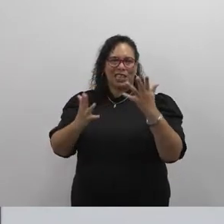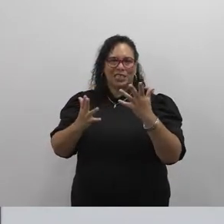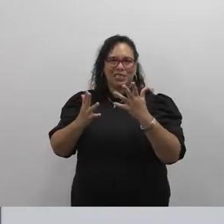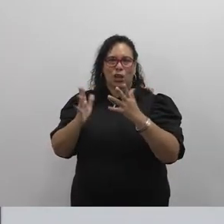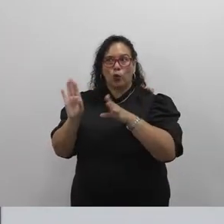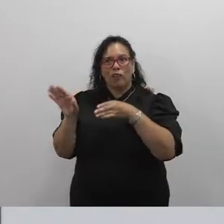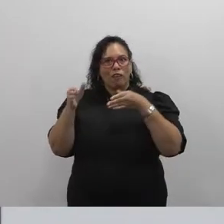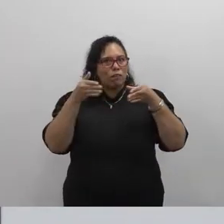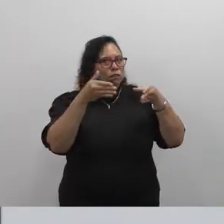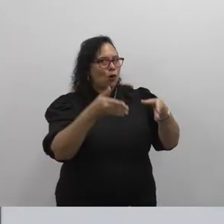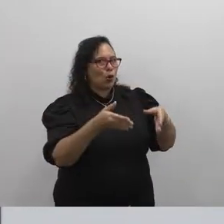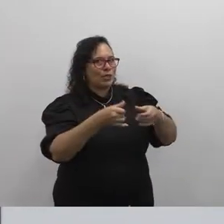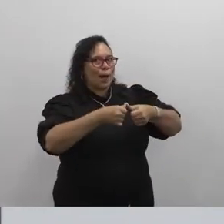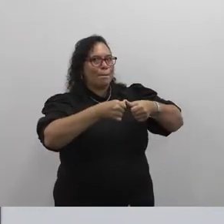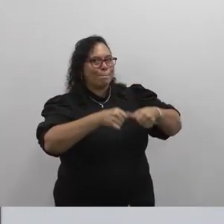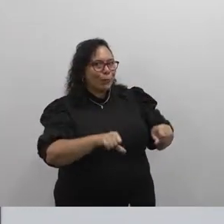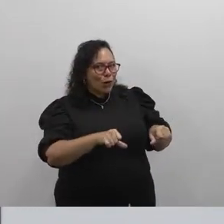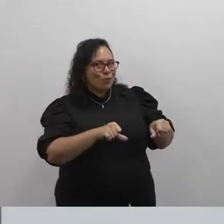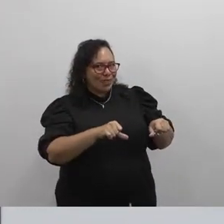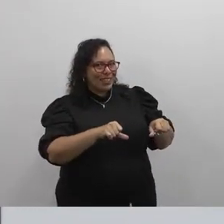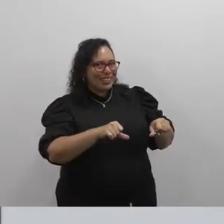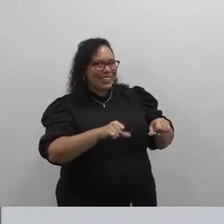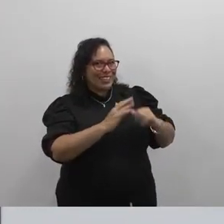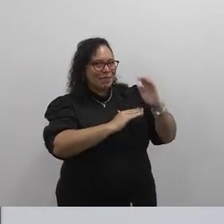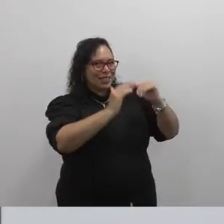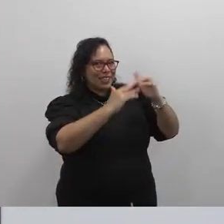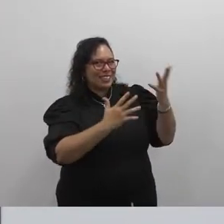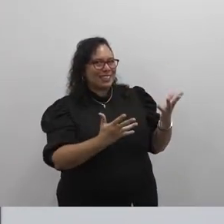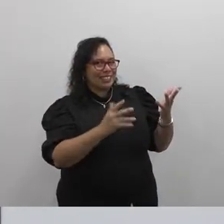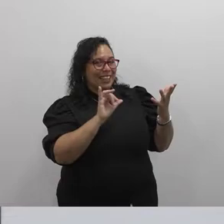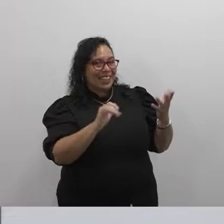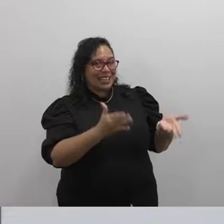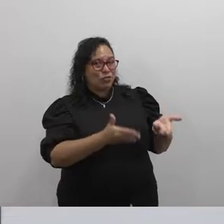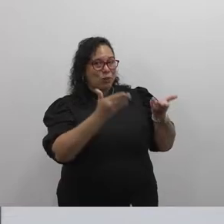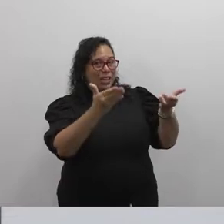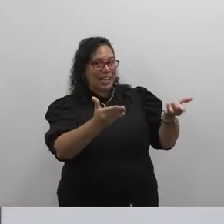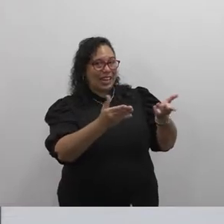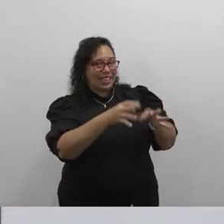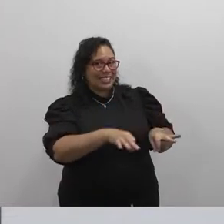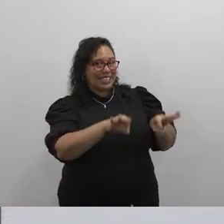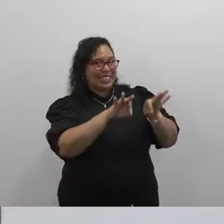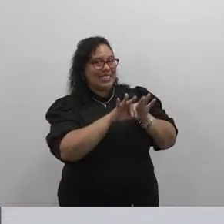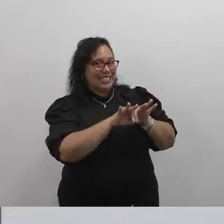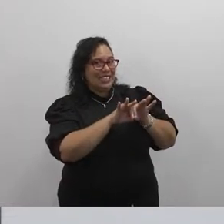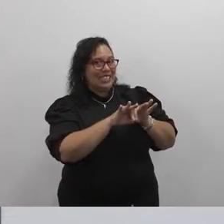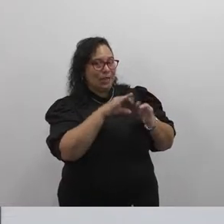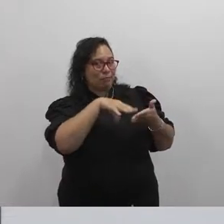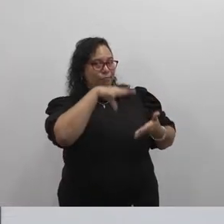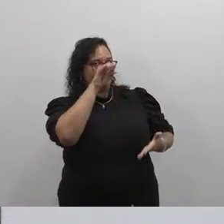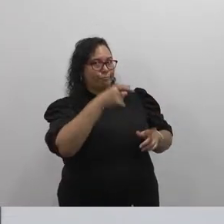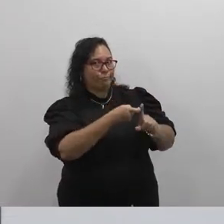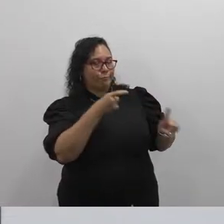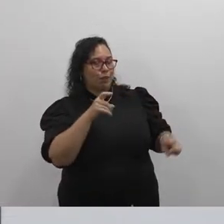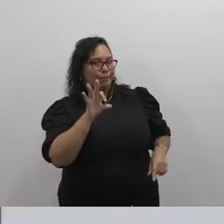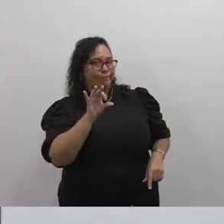those resources on our permanent square footage. And that's one of the recommendations, one of the key takeaways from this master plan as